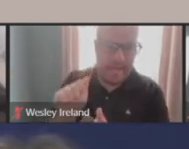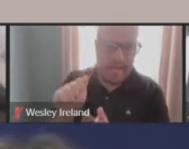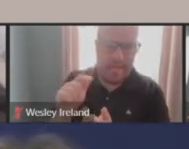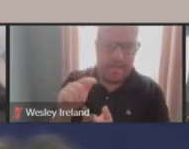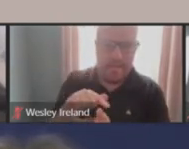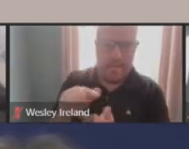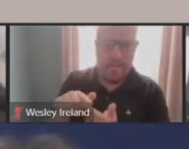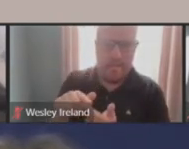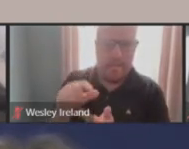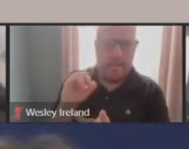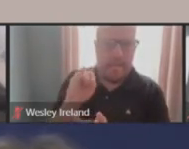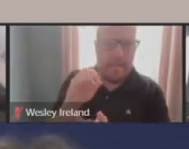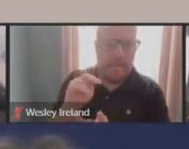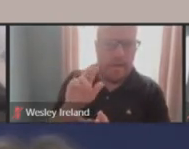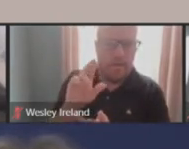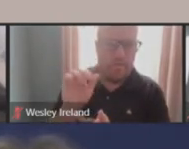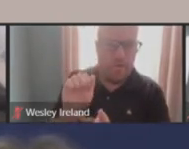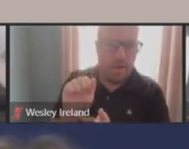the MBTA,